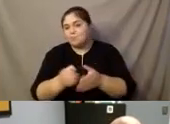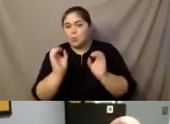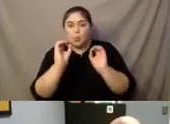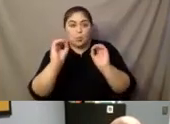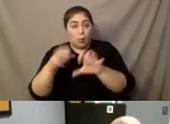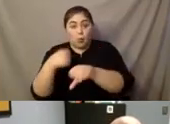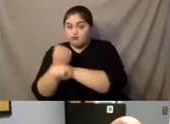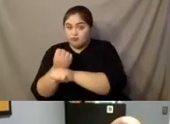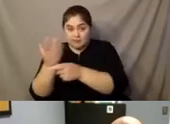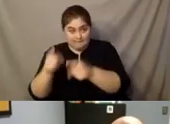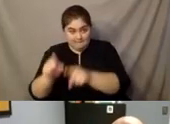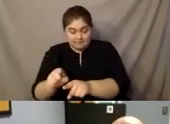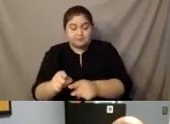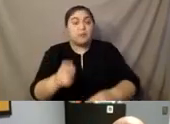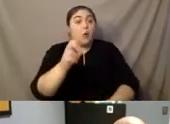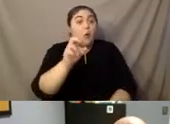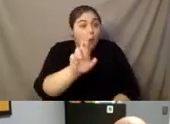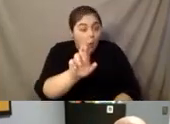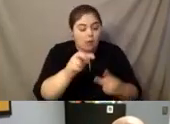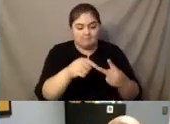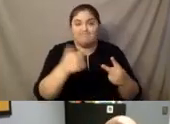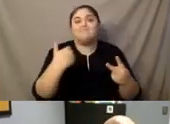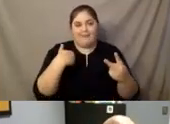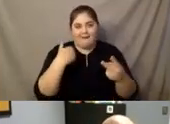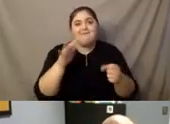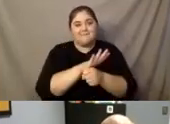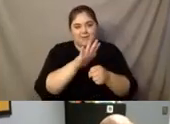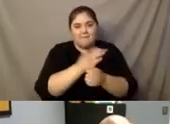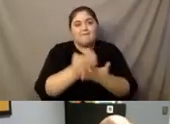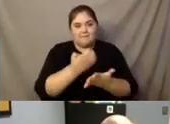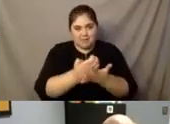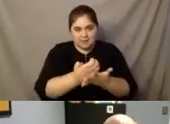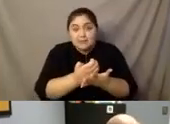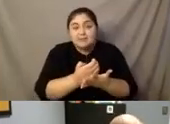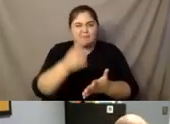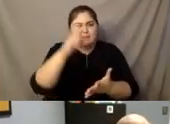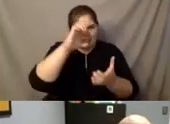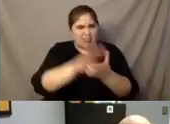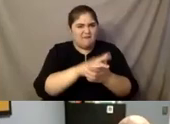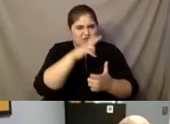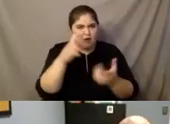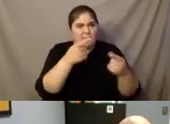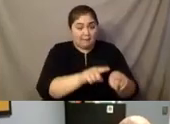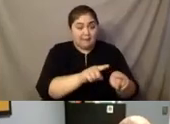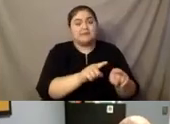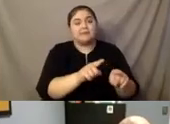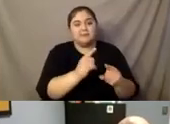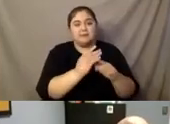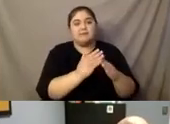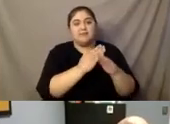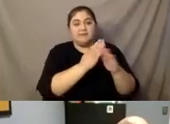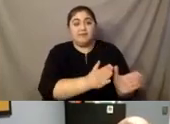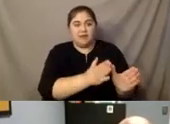made. Or there is enough evidence and they believe there's been a crime committed and the defendant is arrested.